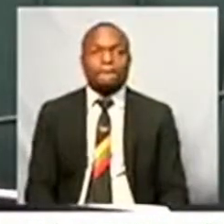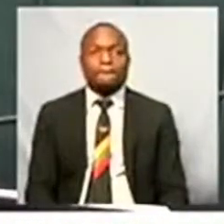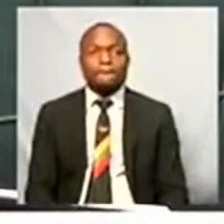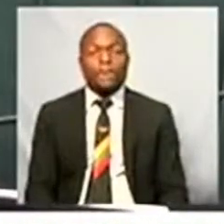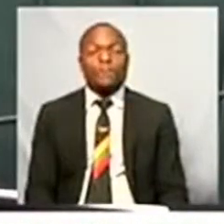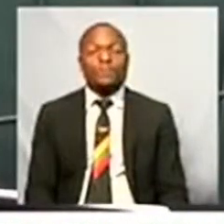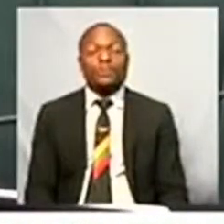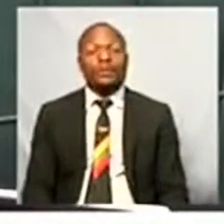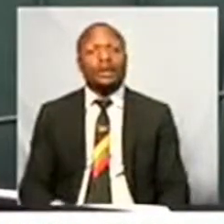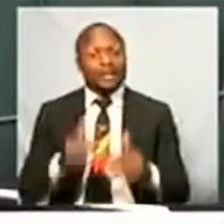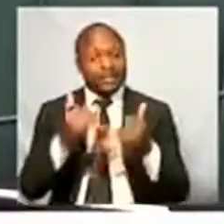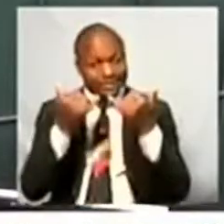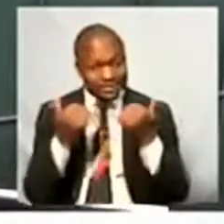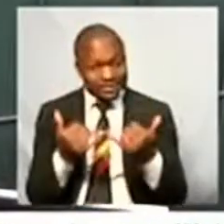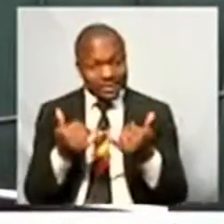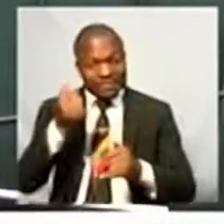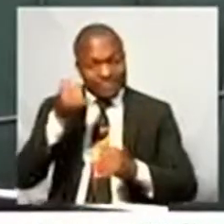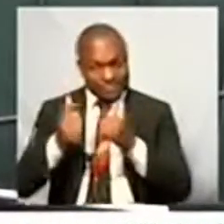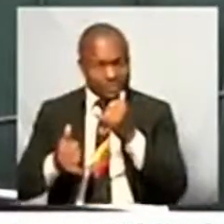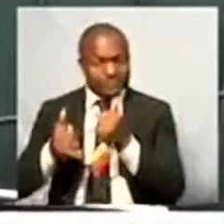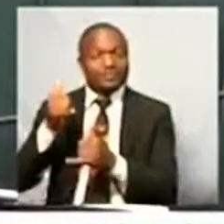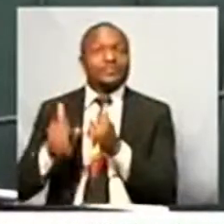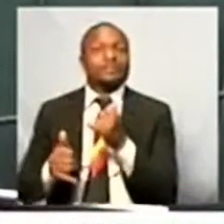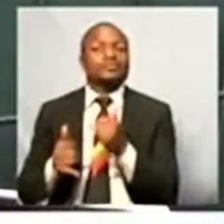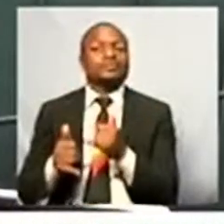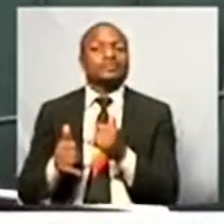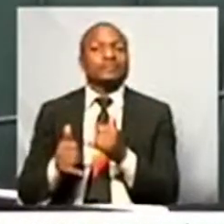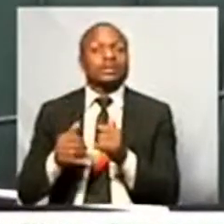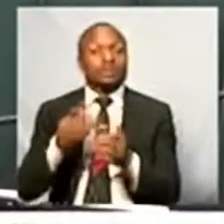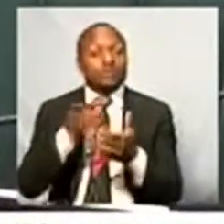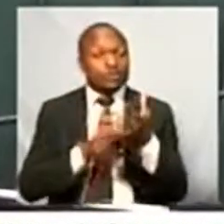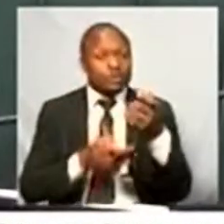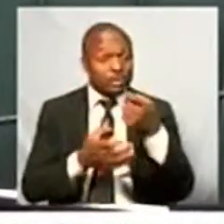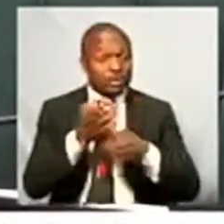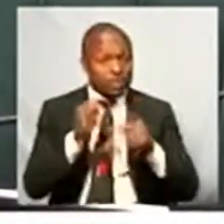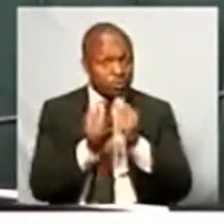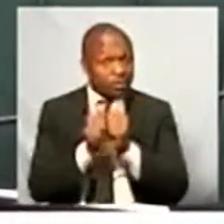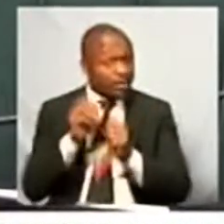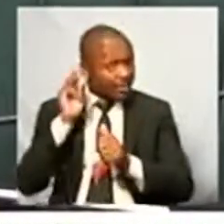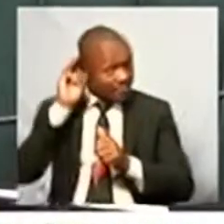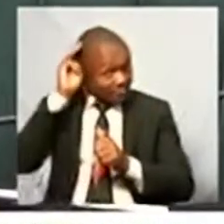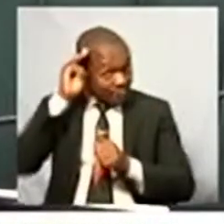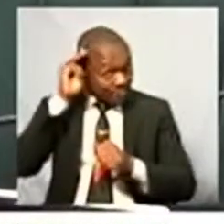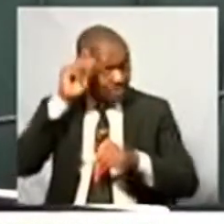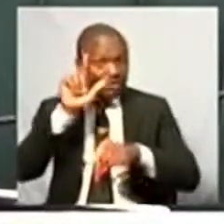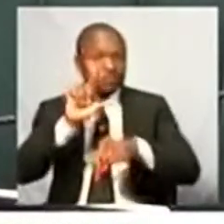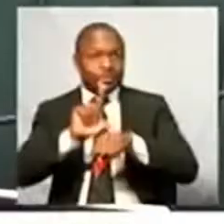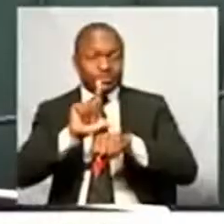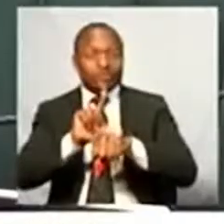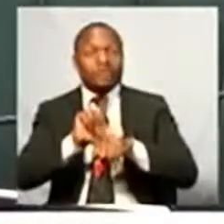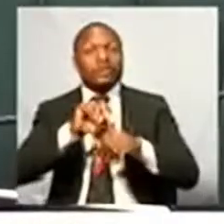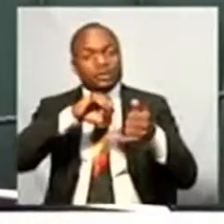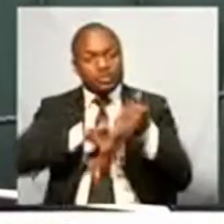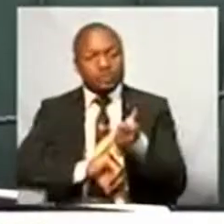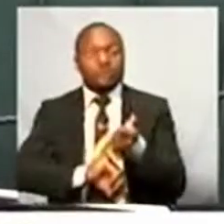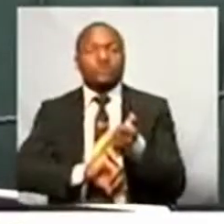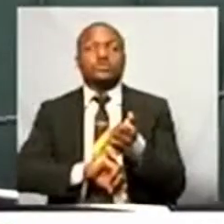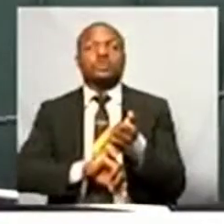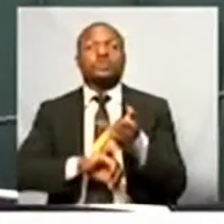We are currently finalizing, Madam Speaker, consultations with the Ministry of Labour and Social Security.